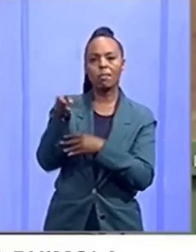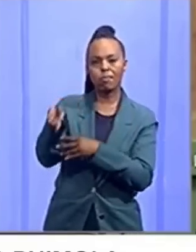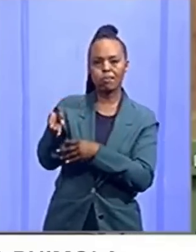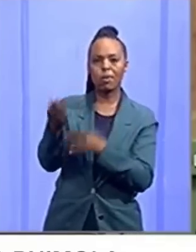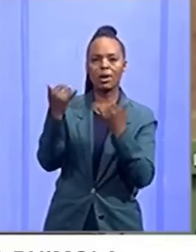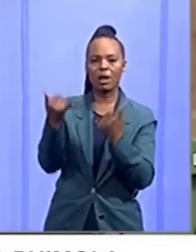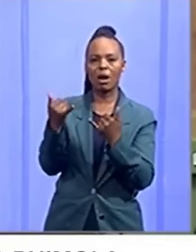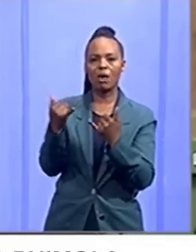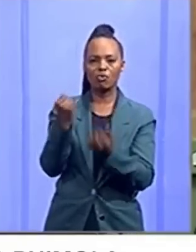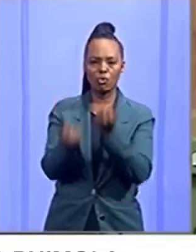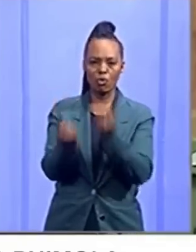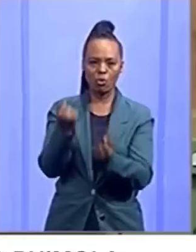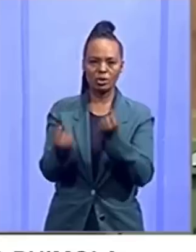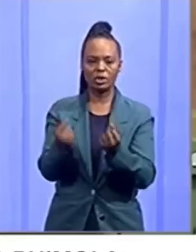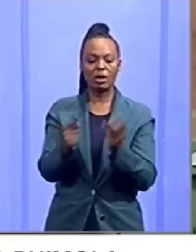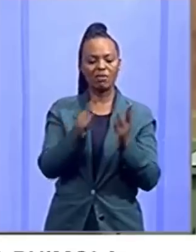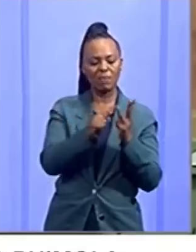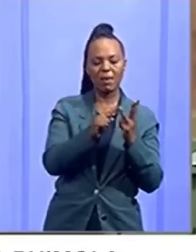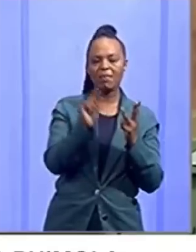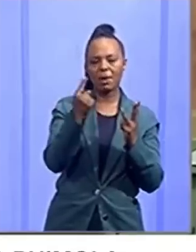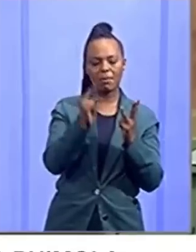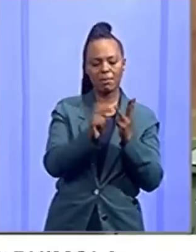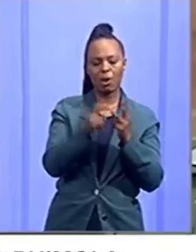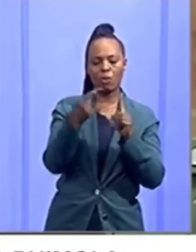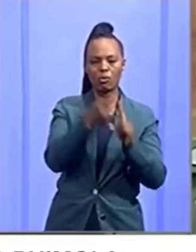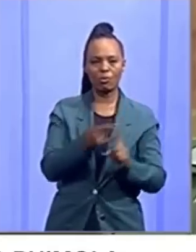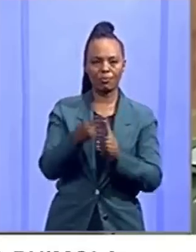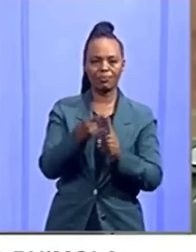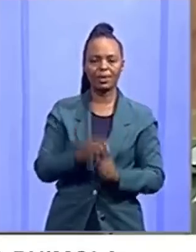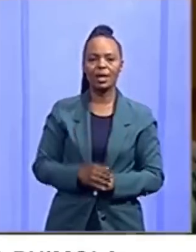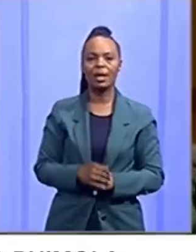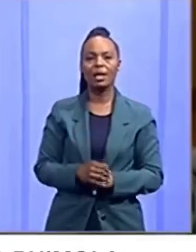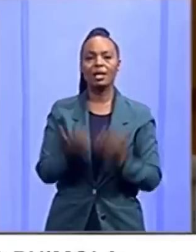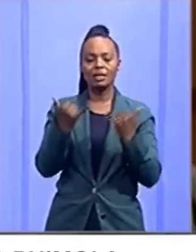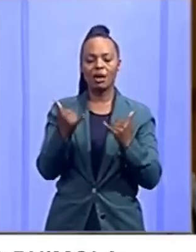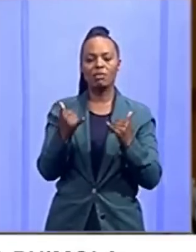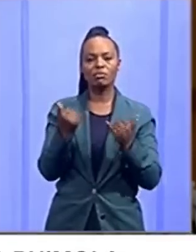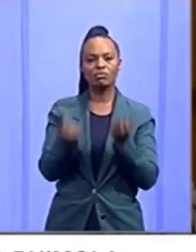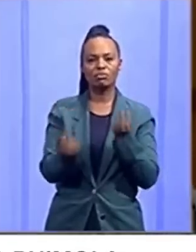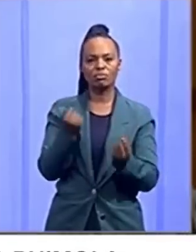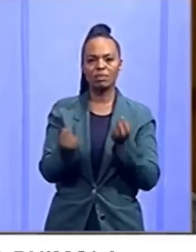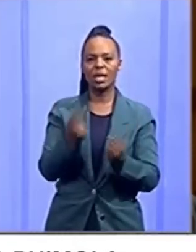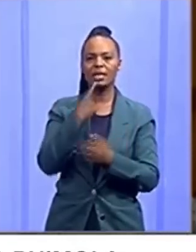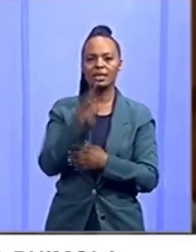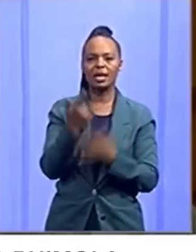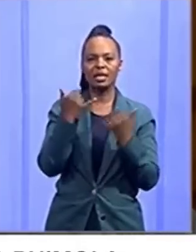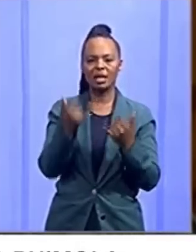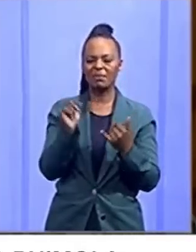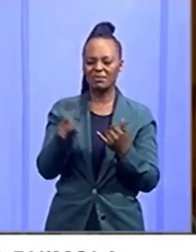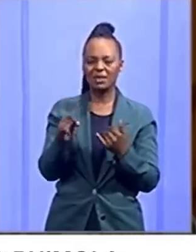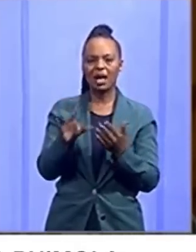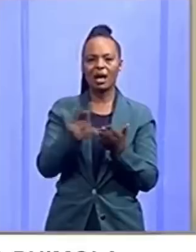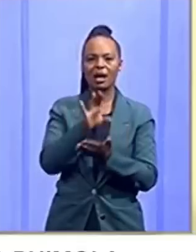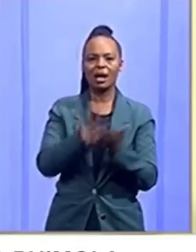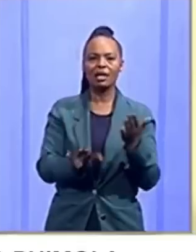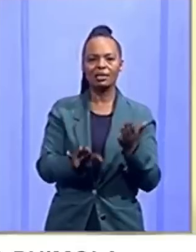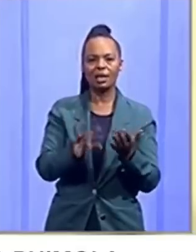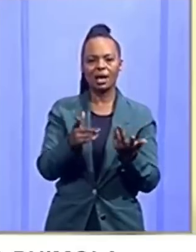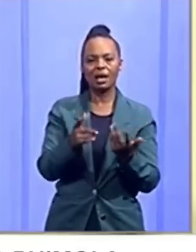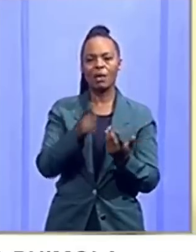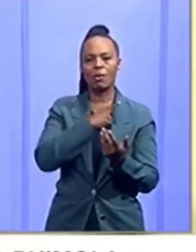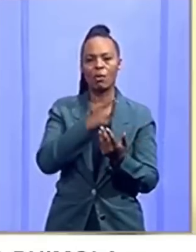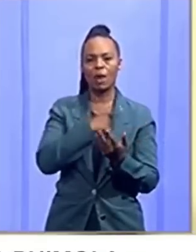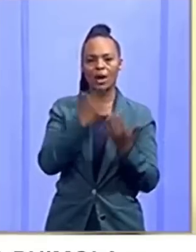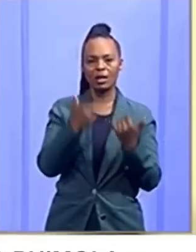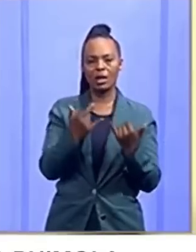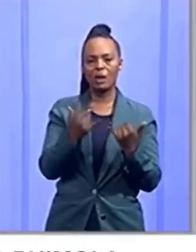la go sekisiwa kwa kgotlatshekelo. Lephata la tshireletso le ne la kopa gore kgetsi e phimolwe morago ga gore kgotlatshekelo e batle gore e